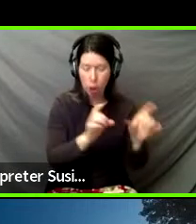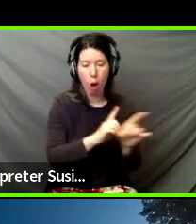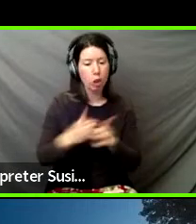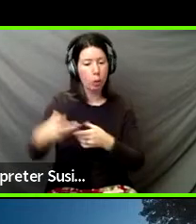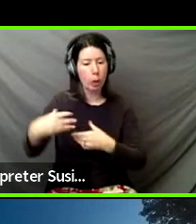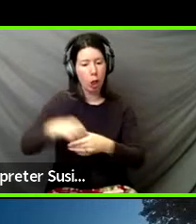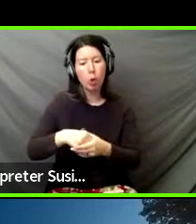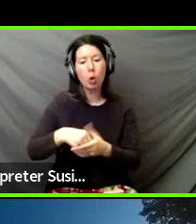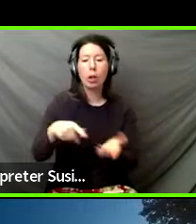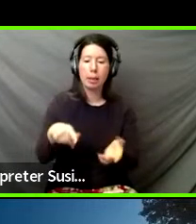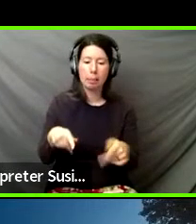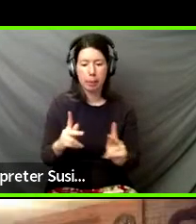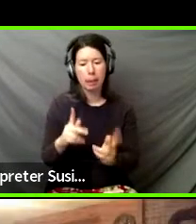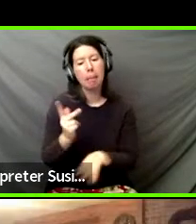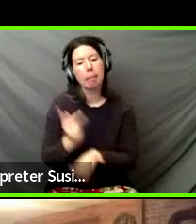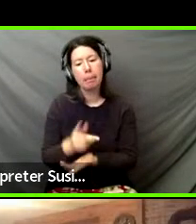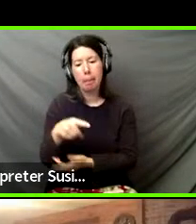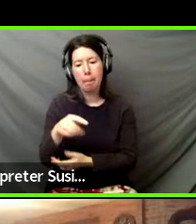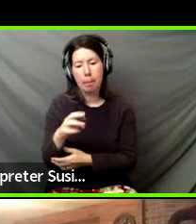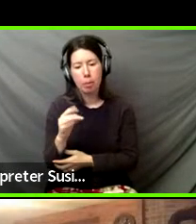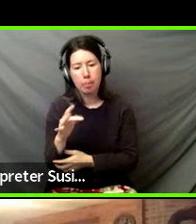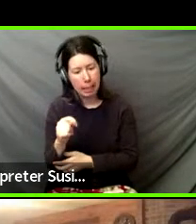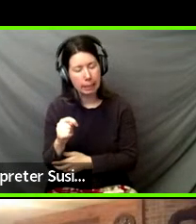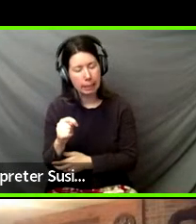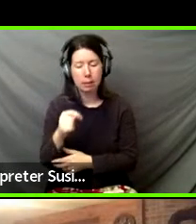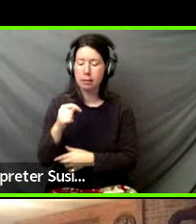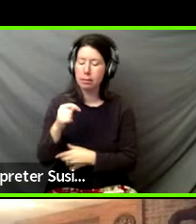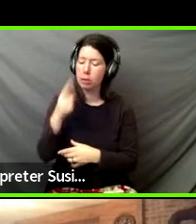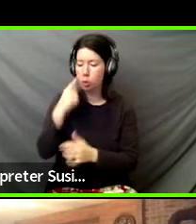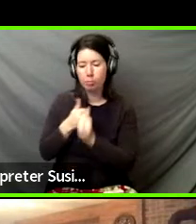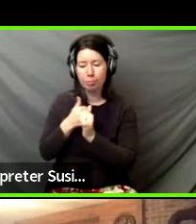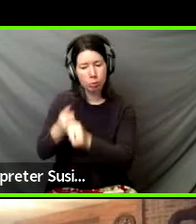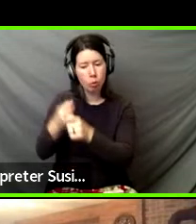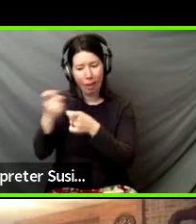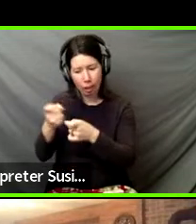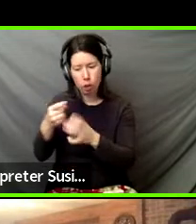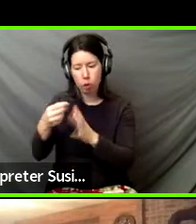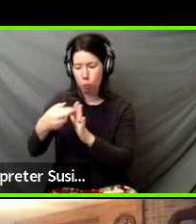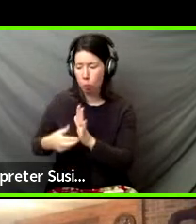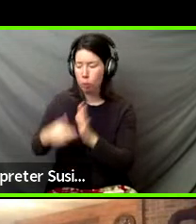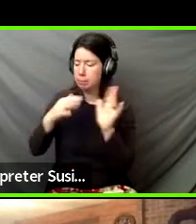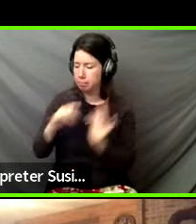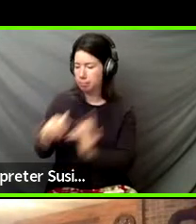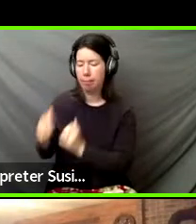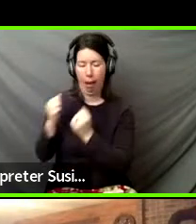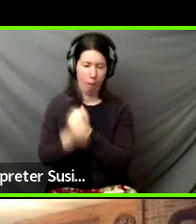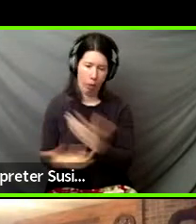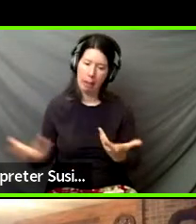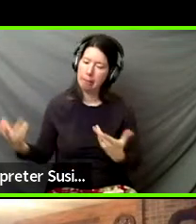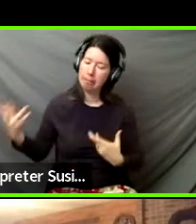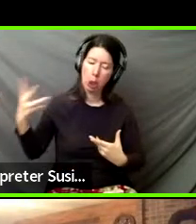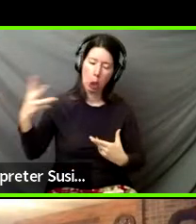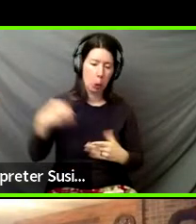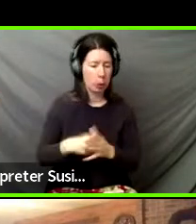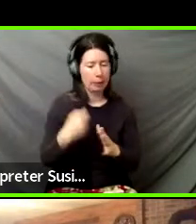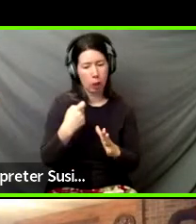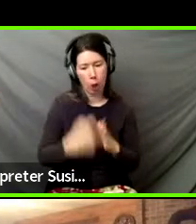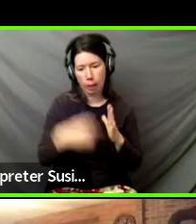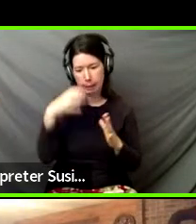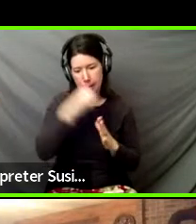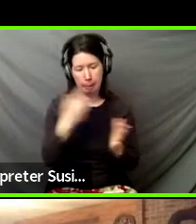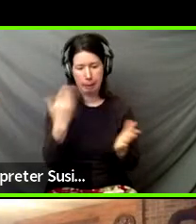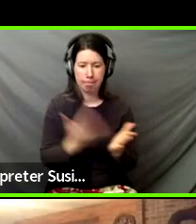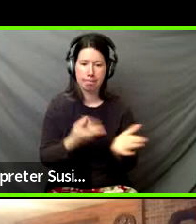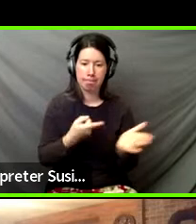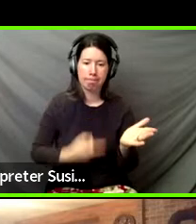regulatory permits, or anything like that. And so, yes, it is fully inclusive of all of those numbers.